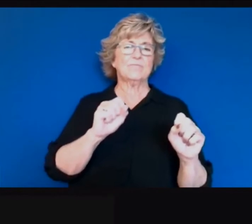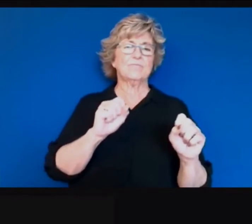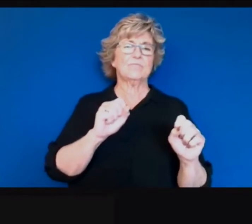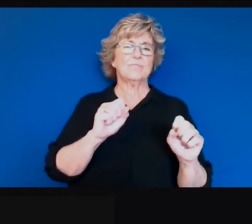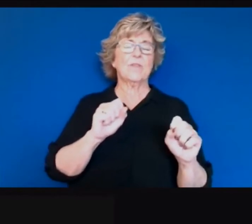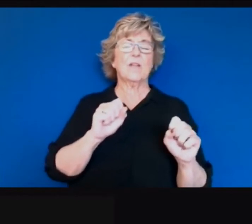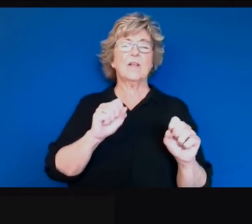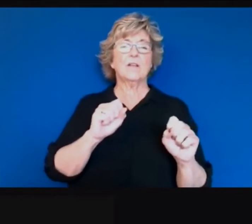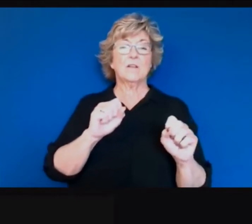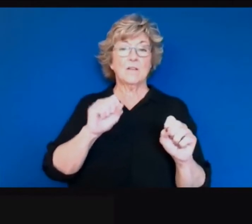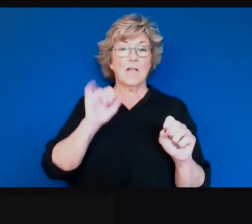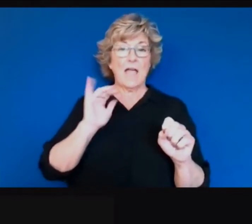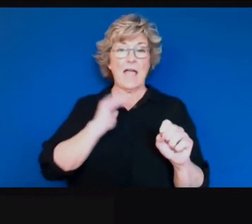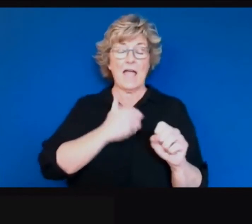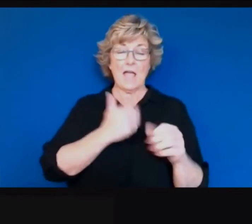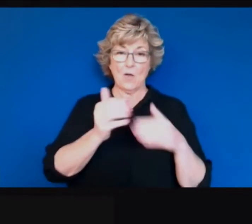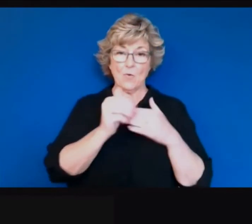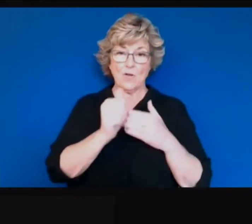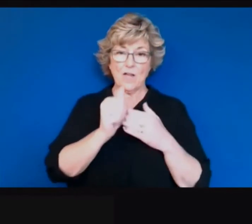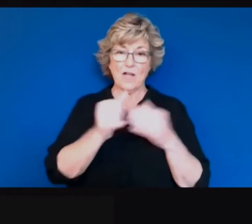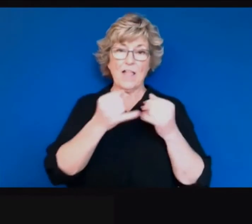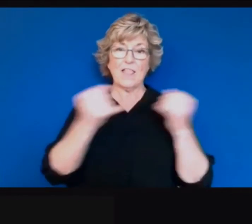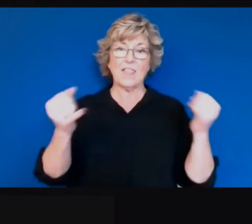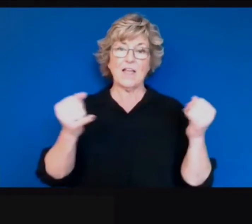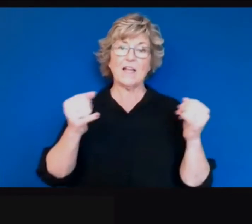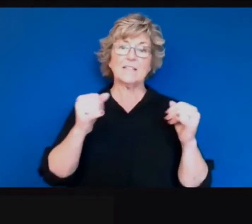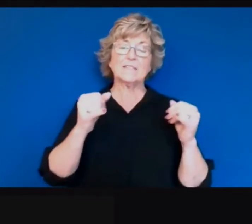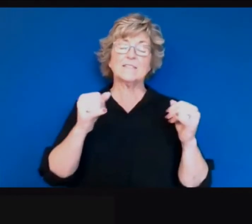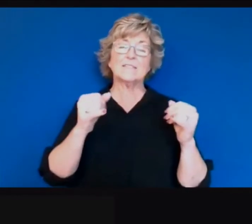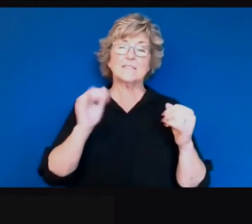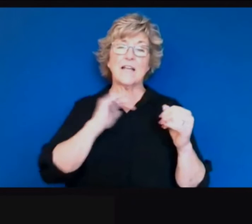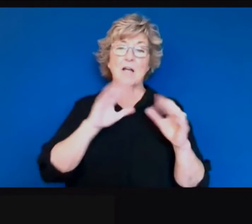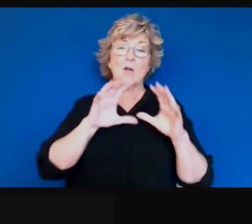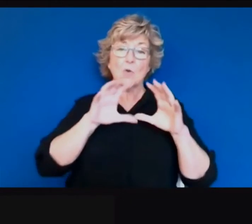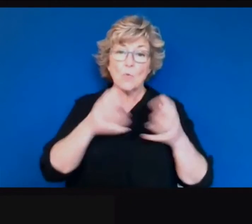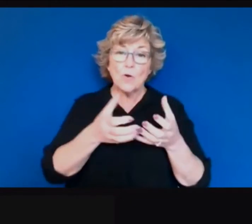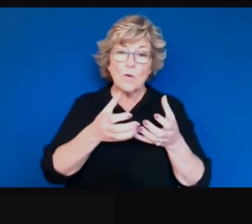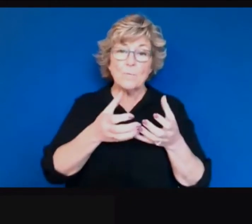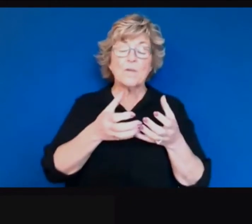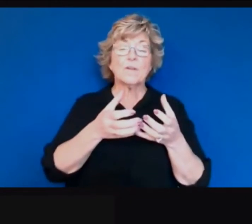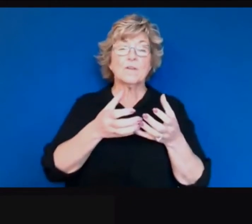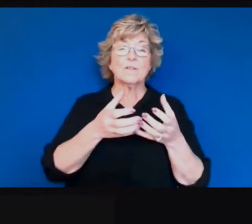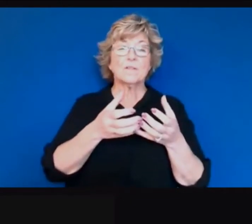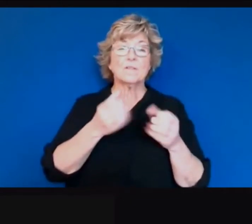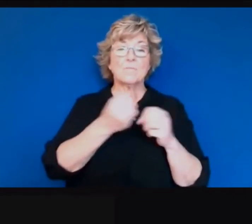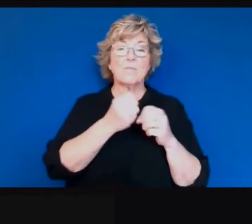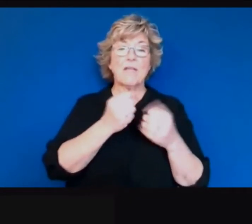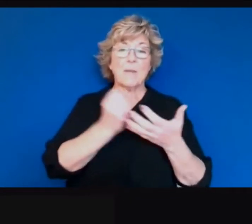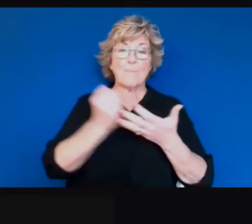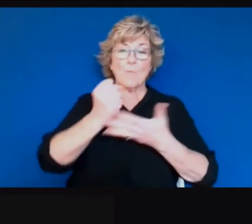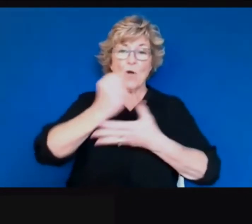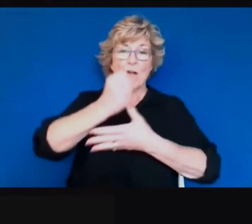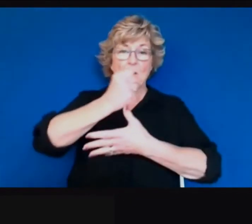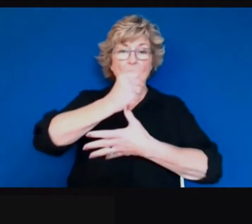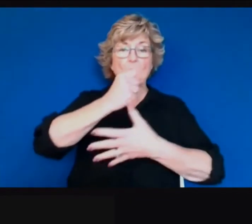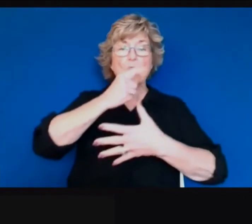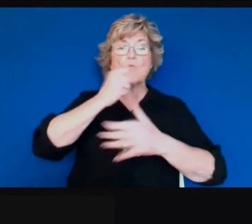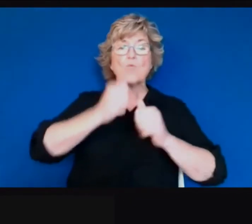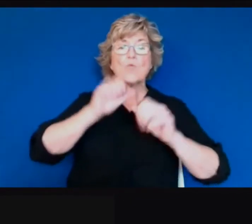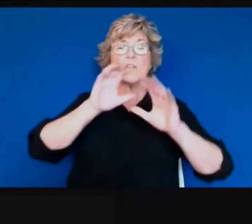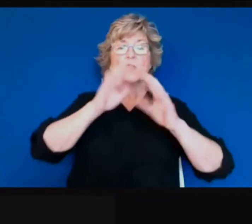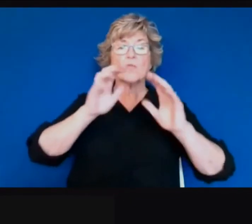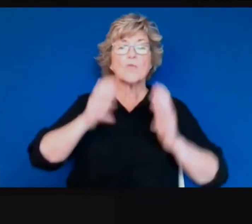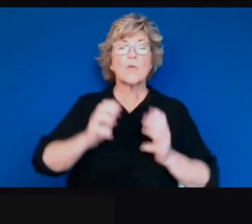directives that our guidelines working group has put out in terms of our expectation, in terms of the prioritization of subpopulations and holding